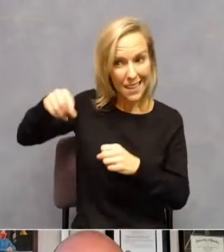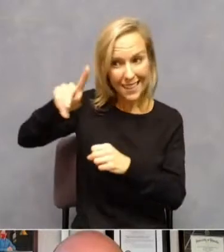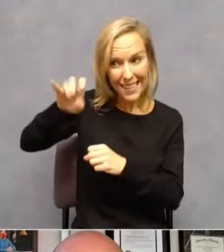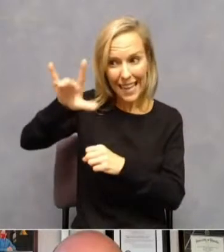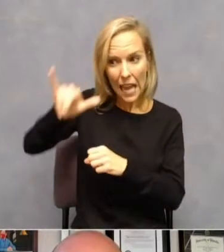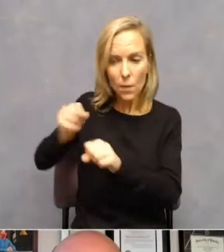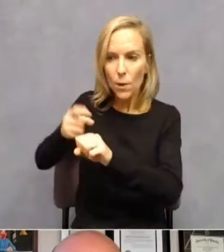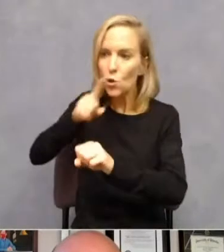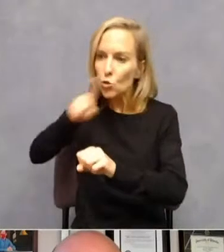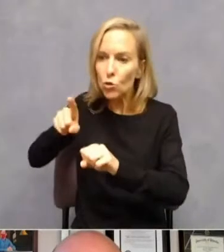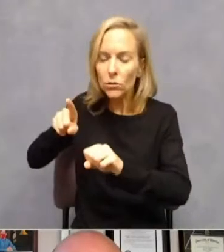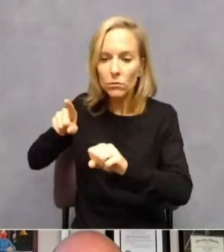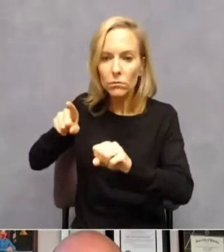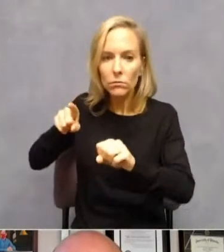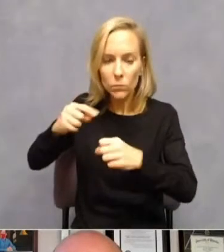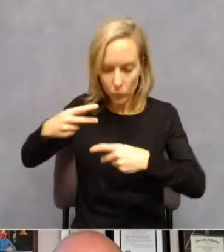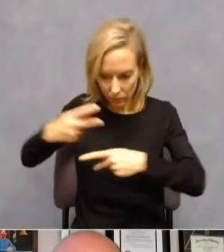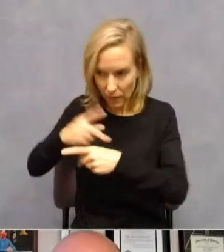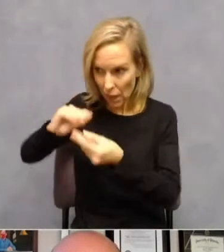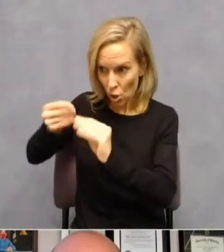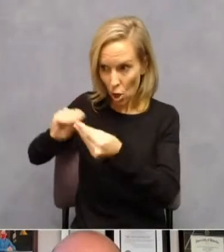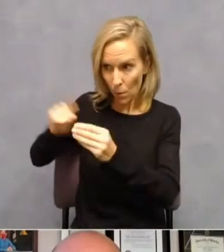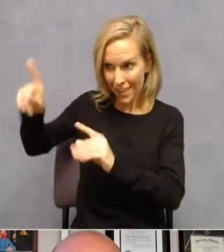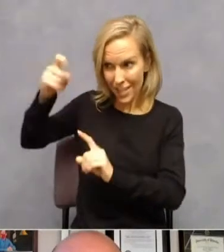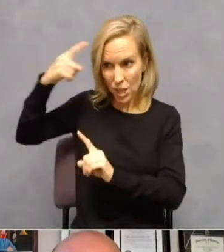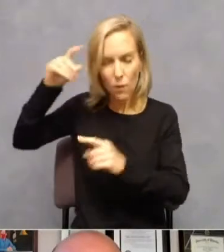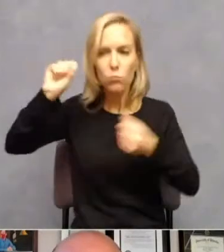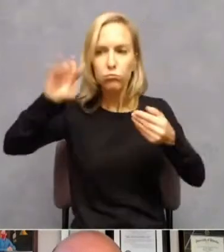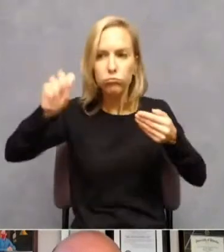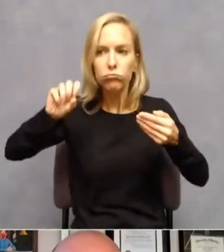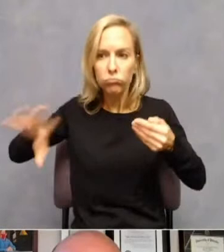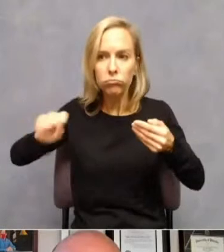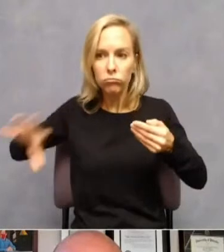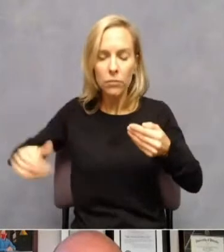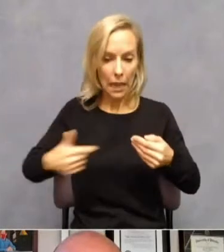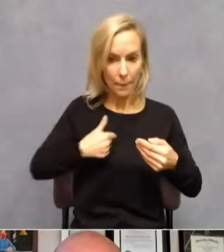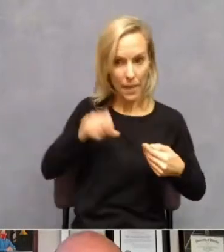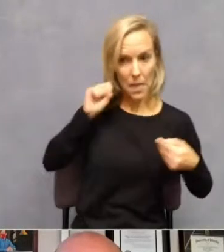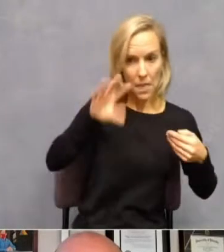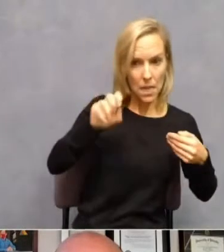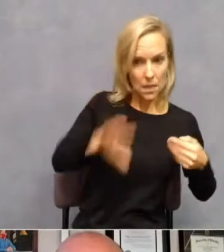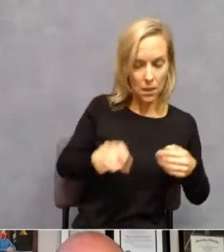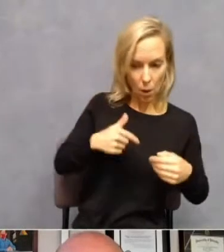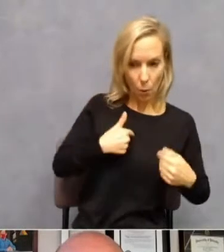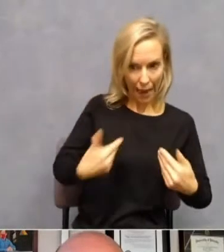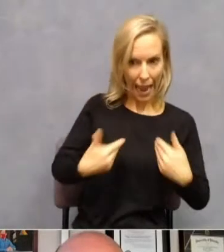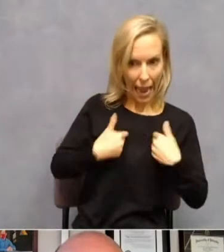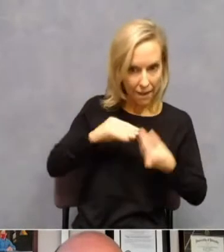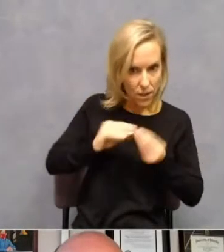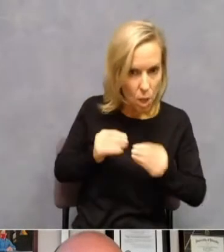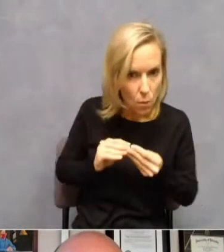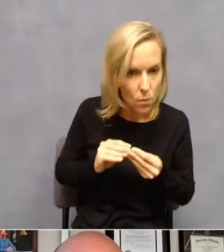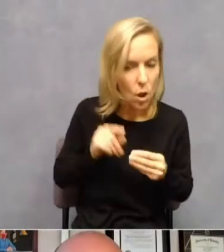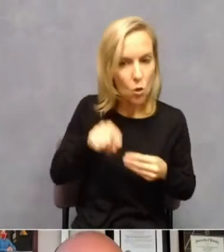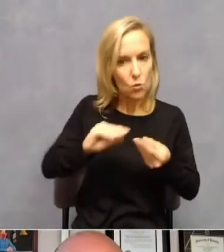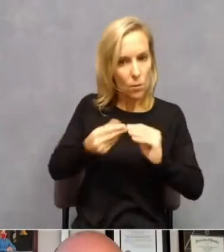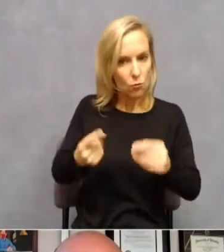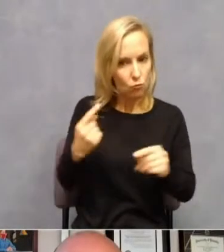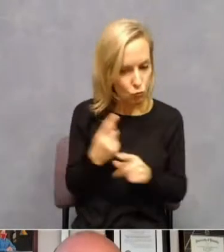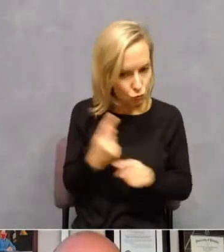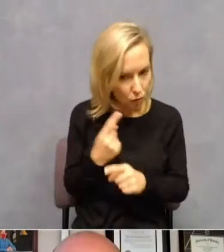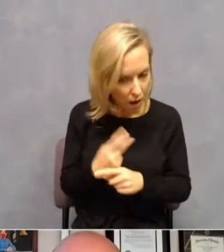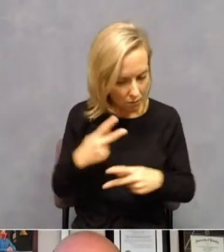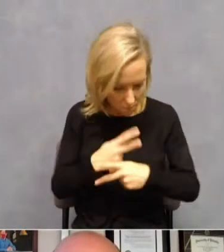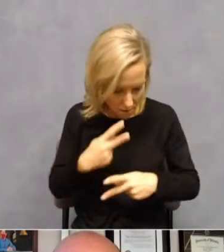all those numbers the governor gives and that I often recite, that we have those, that those are accurate. And so she does incredible